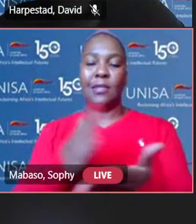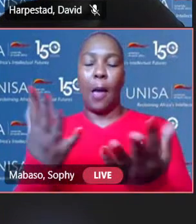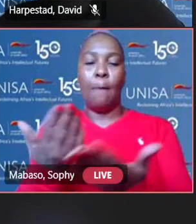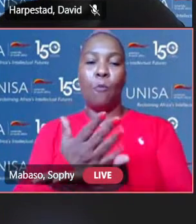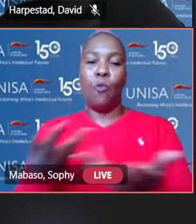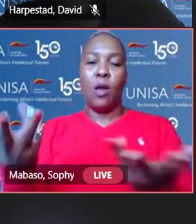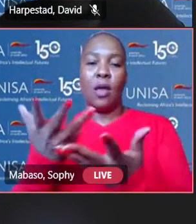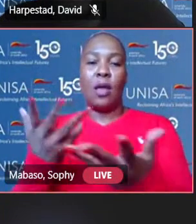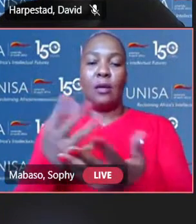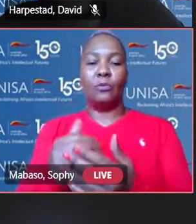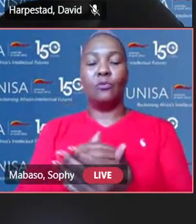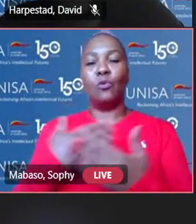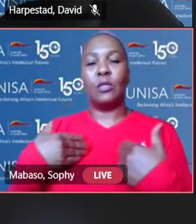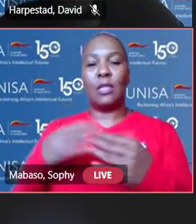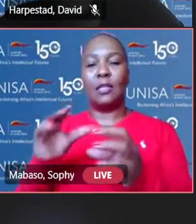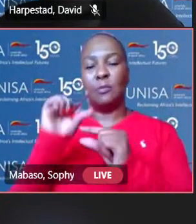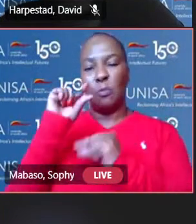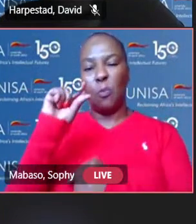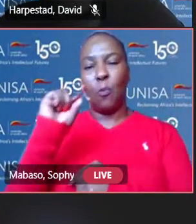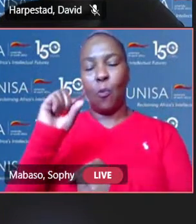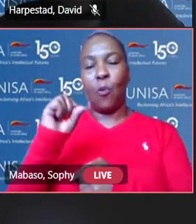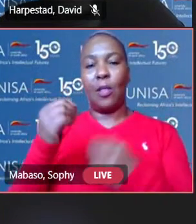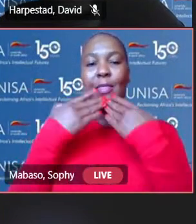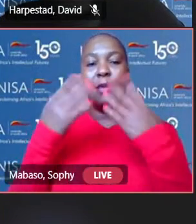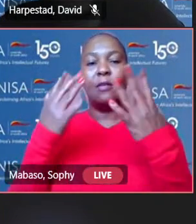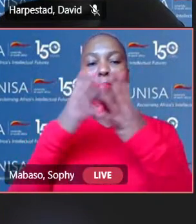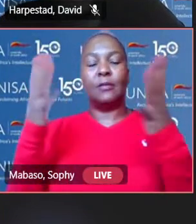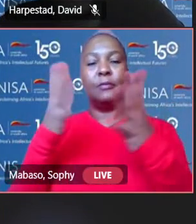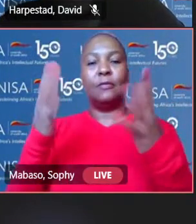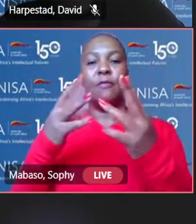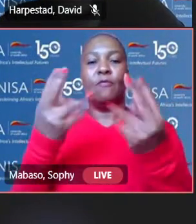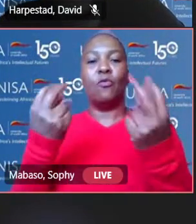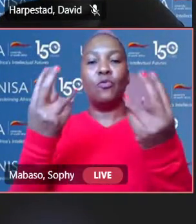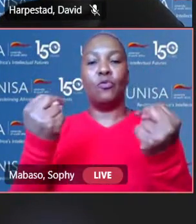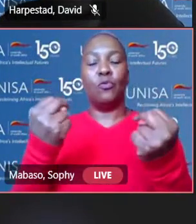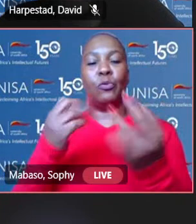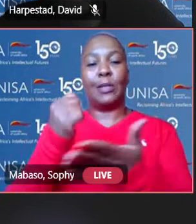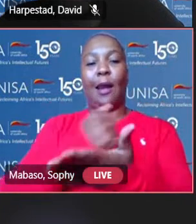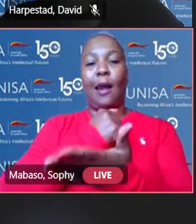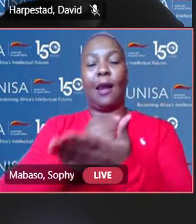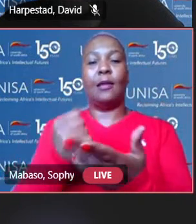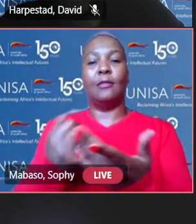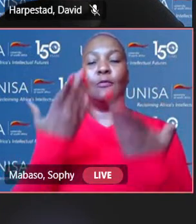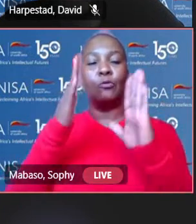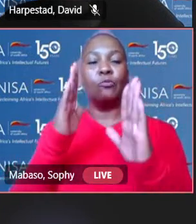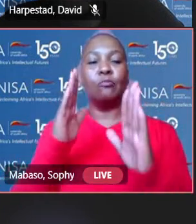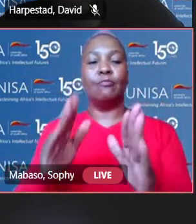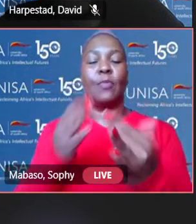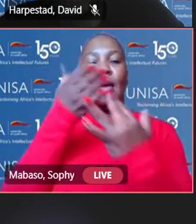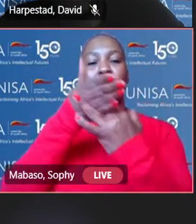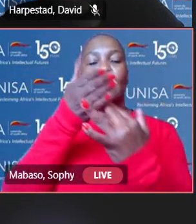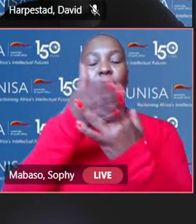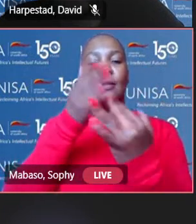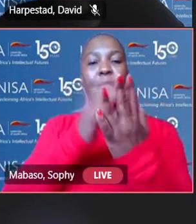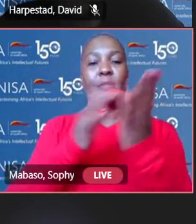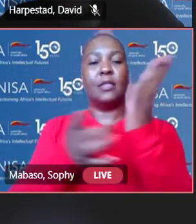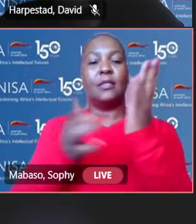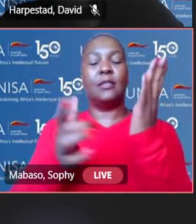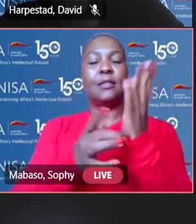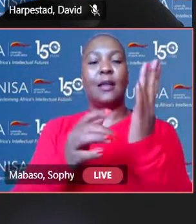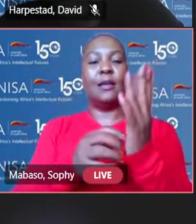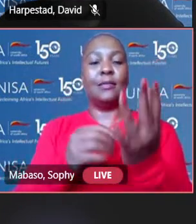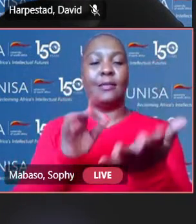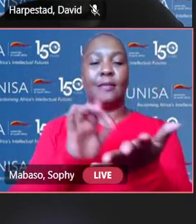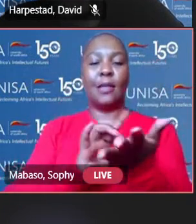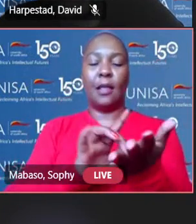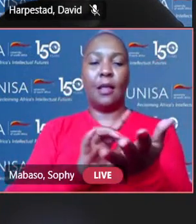small. So thank you very much, colleagues. For the new registered students, you can access digital access centers on the internet